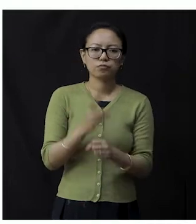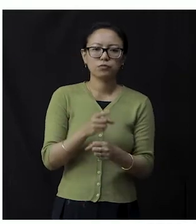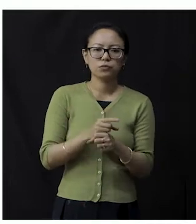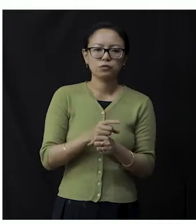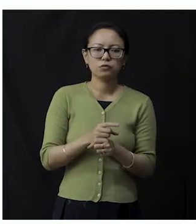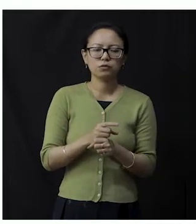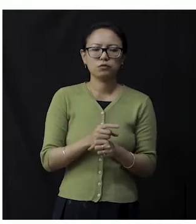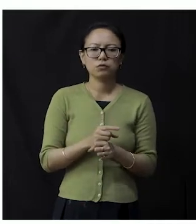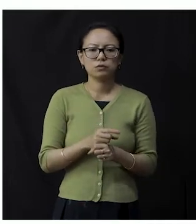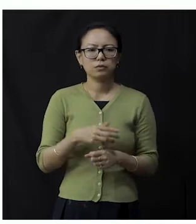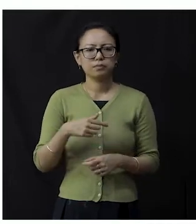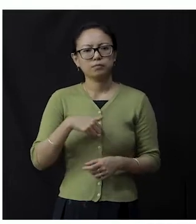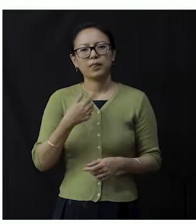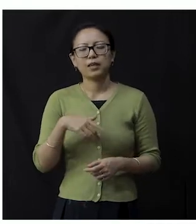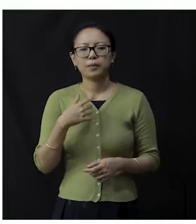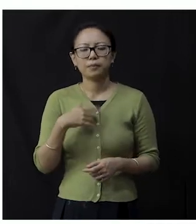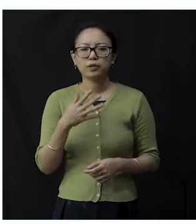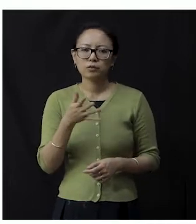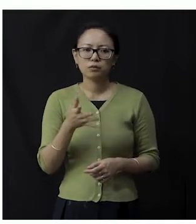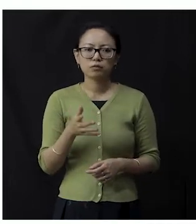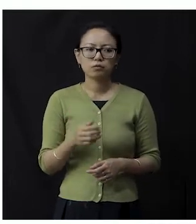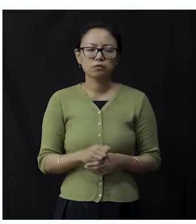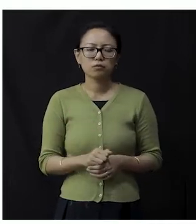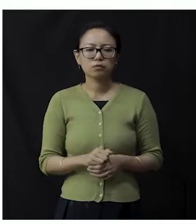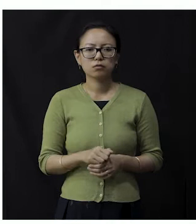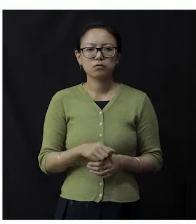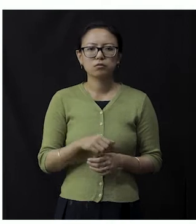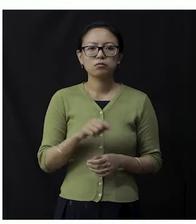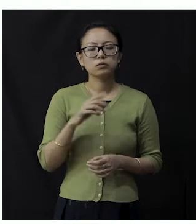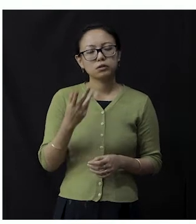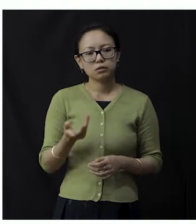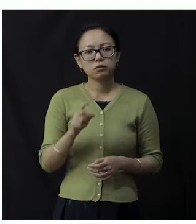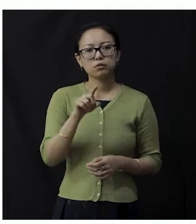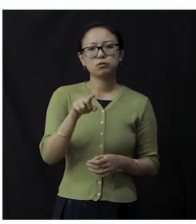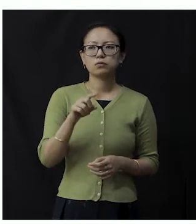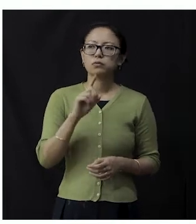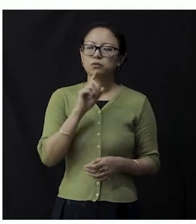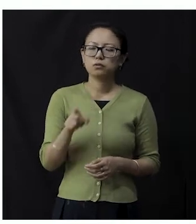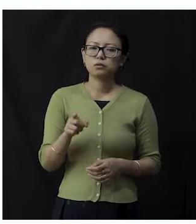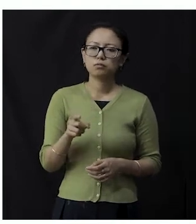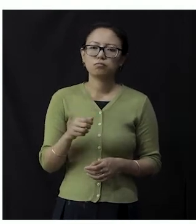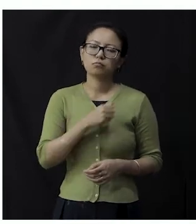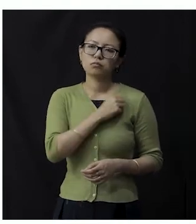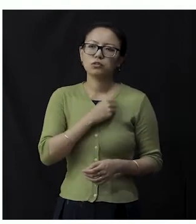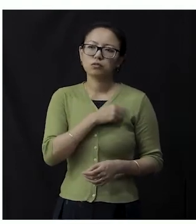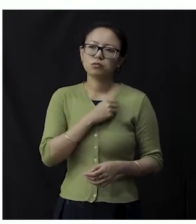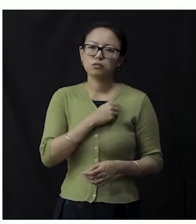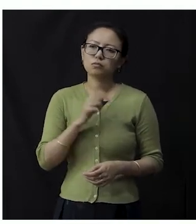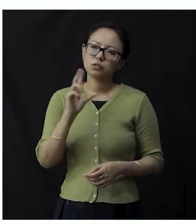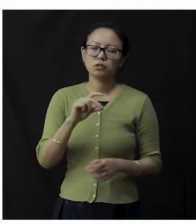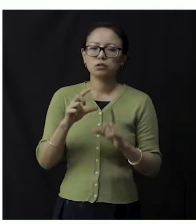can always say, I'm sorry, ma'am, I will not repeat. And that's how you end the